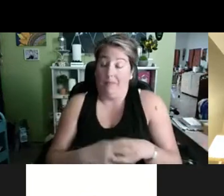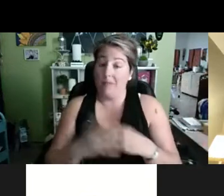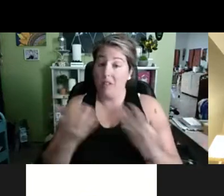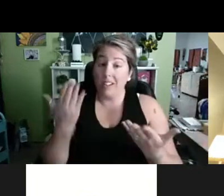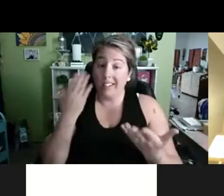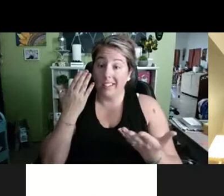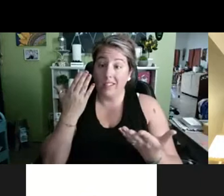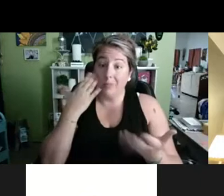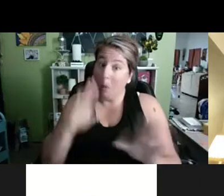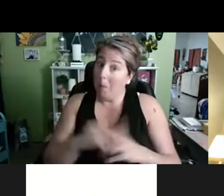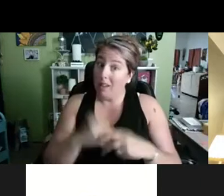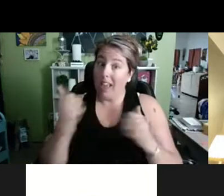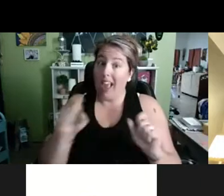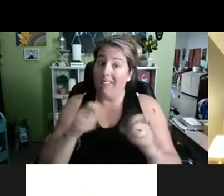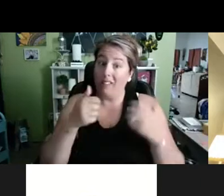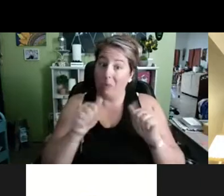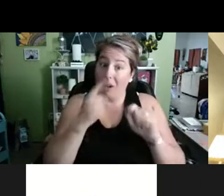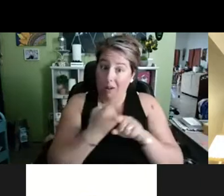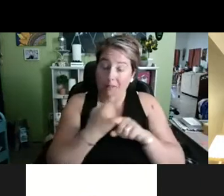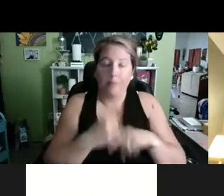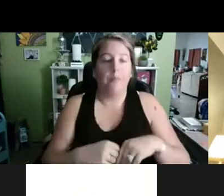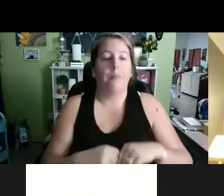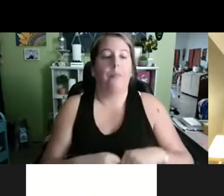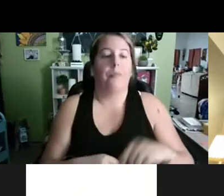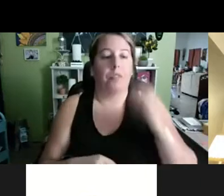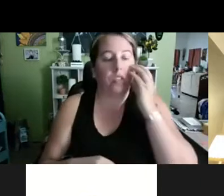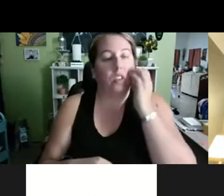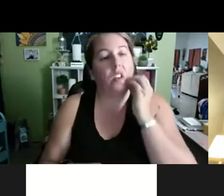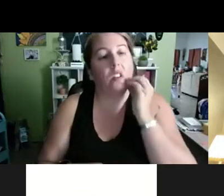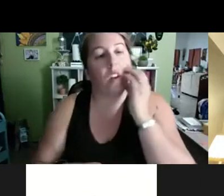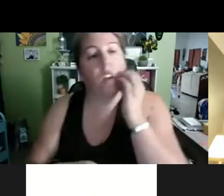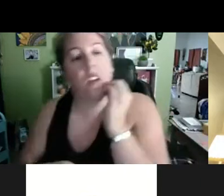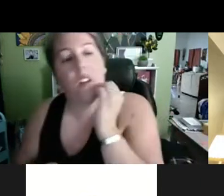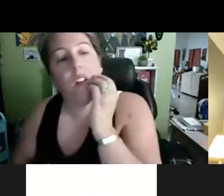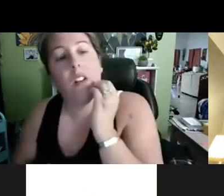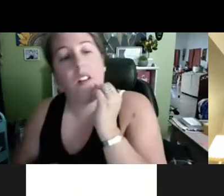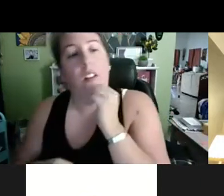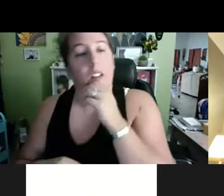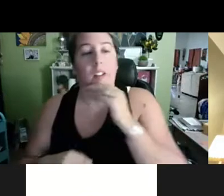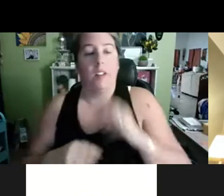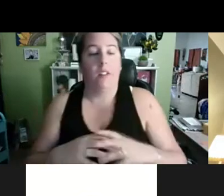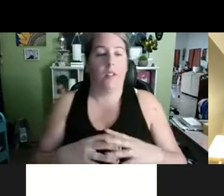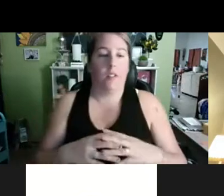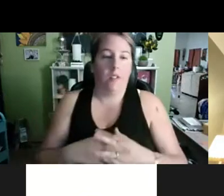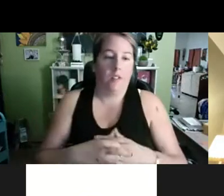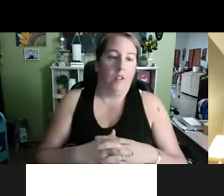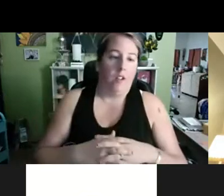the, things that it pays for your project broadcast for every month. Like, who